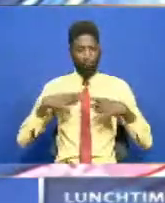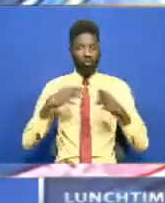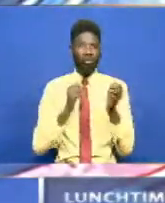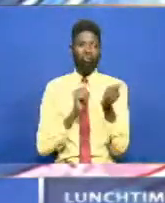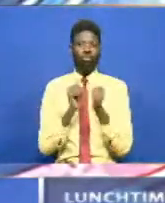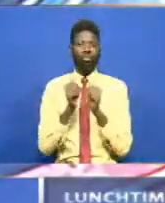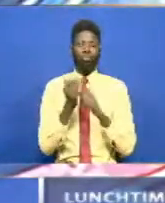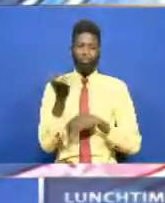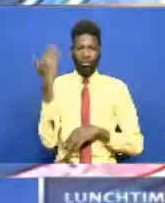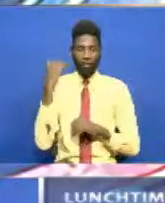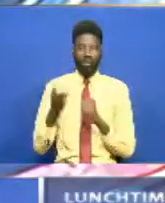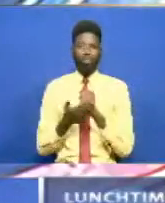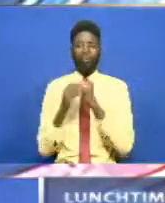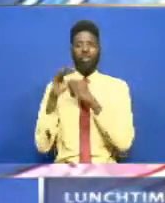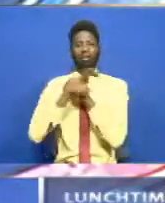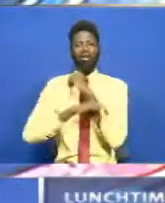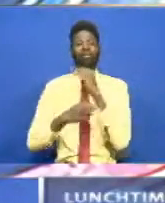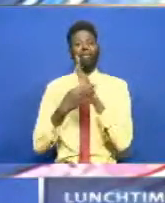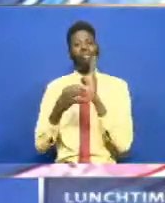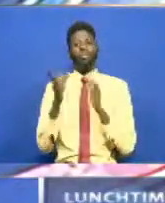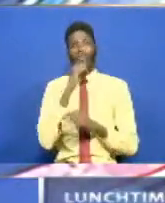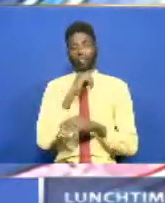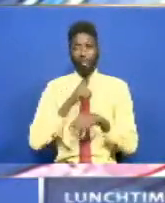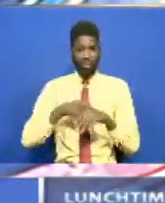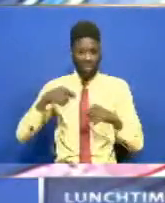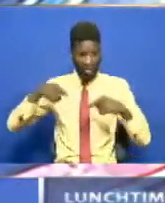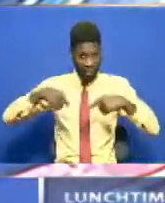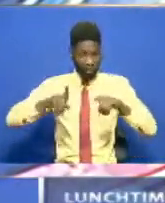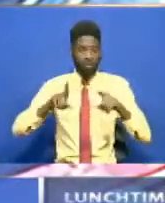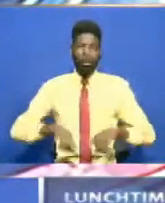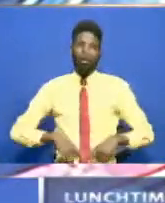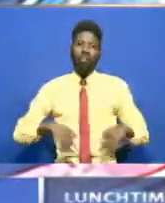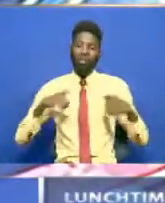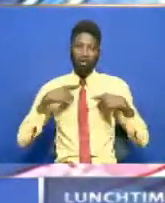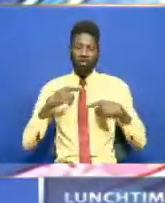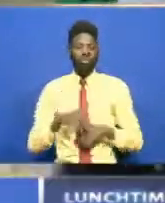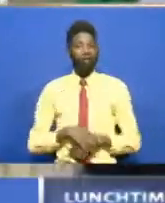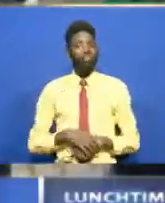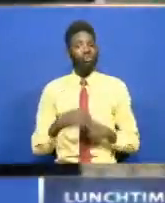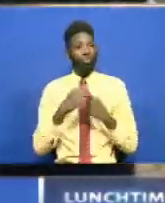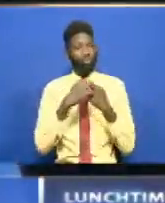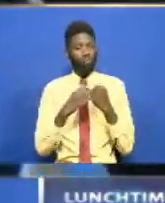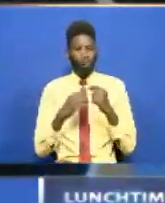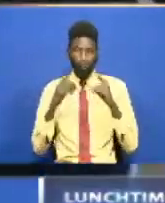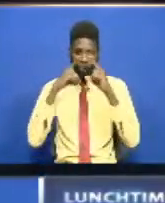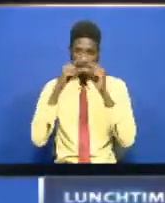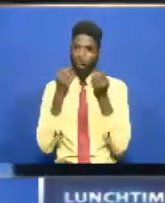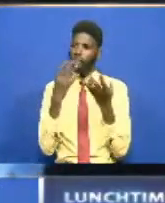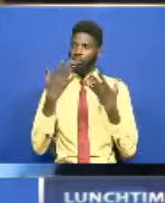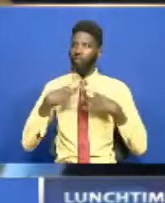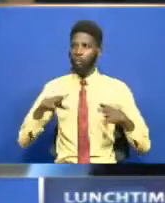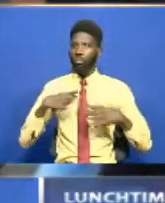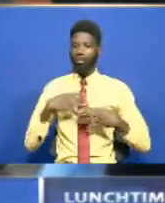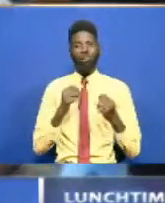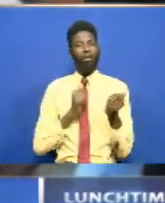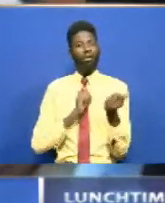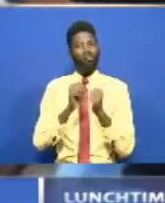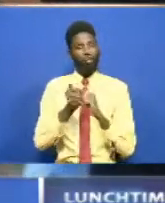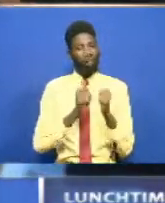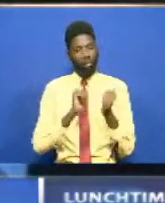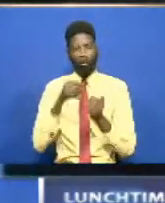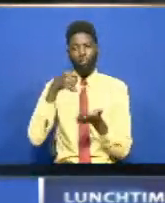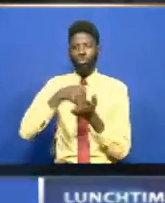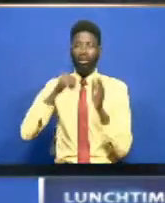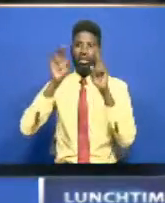who brought fame to the country while still alive. Sonko said most athletes who represented the country in international events